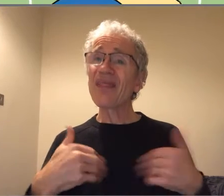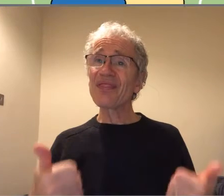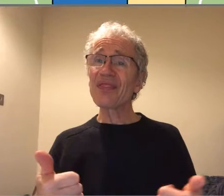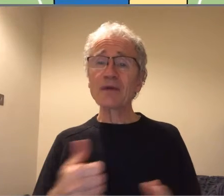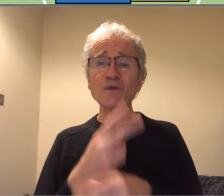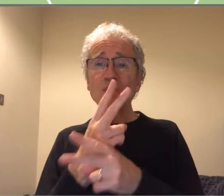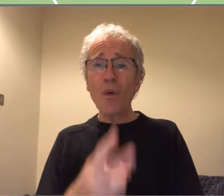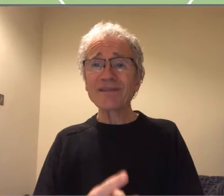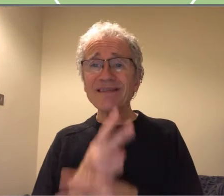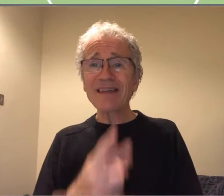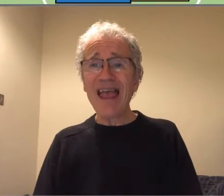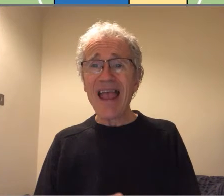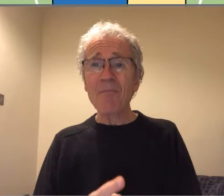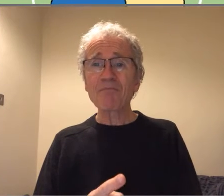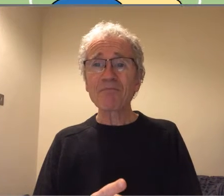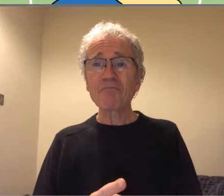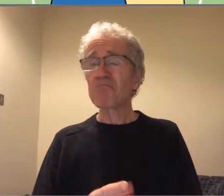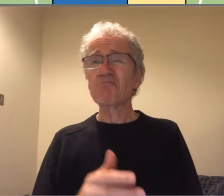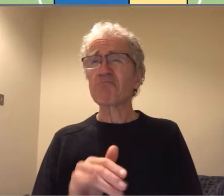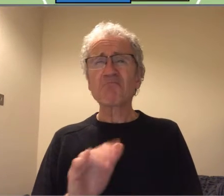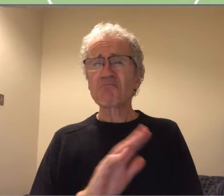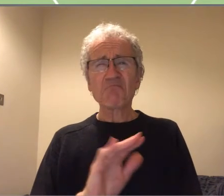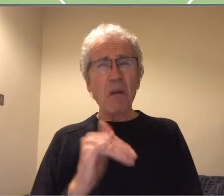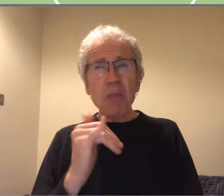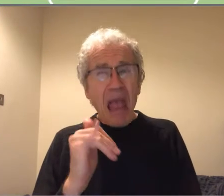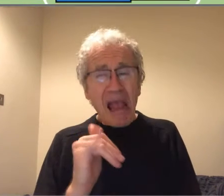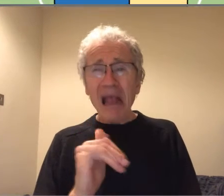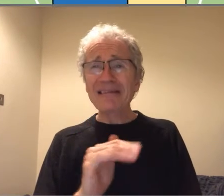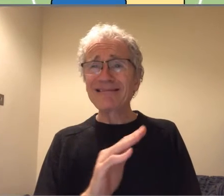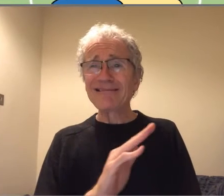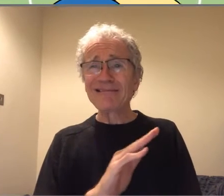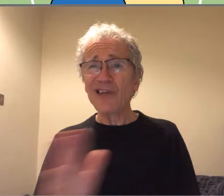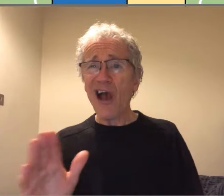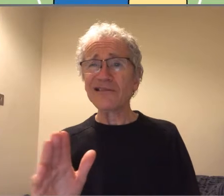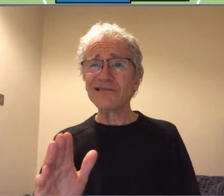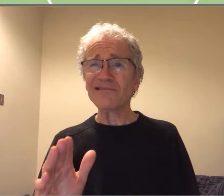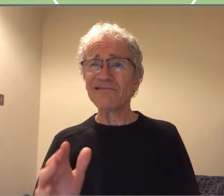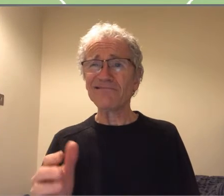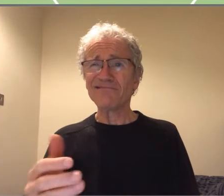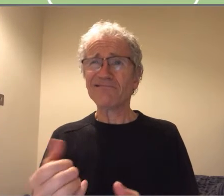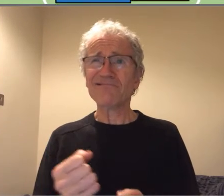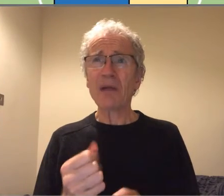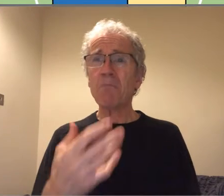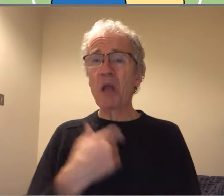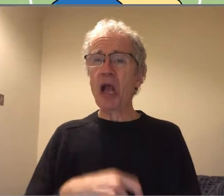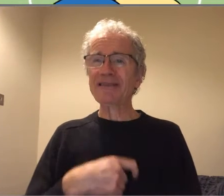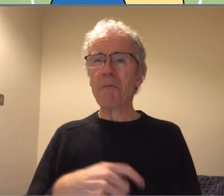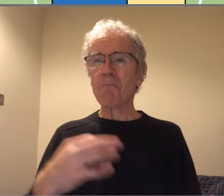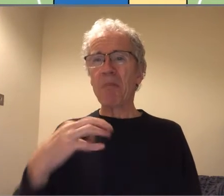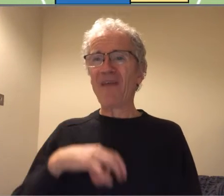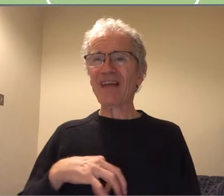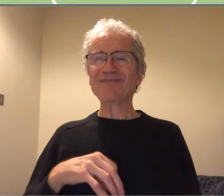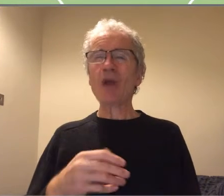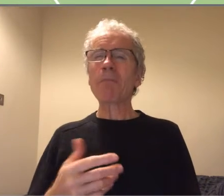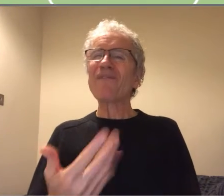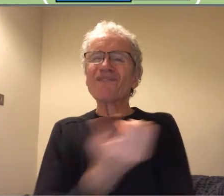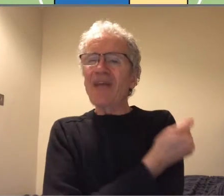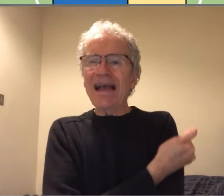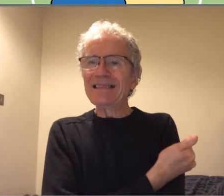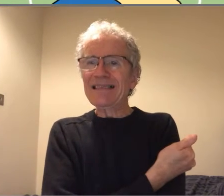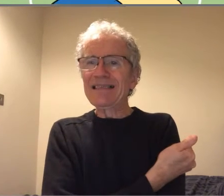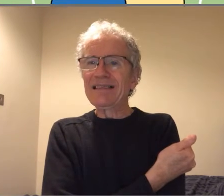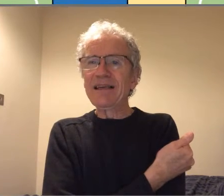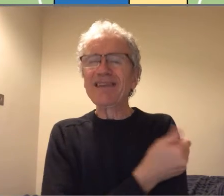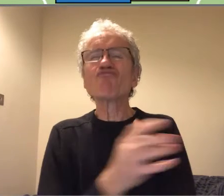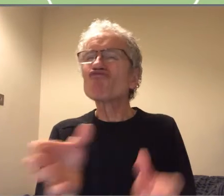Health and social care workers may not take much personal benefit from the vaccine as a group, but they have close and frequent contacts